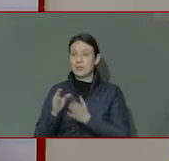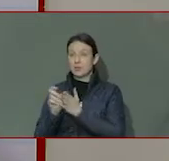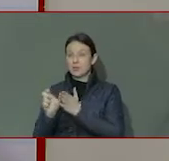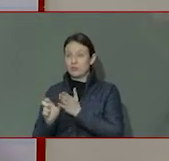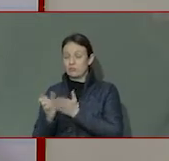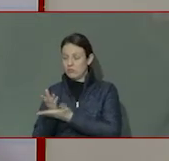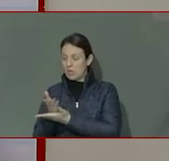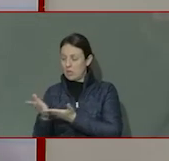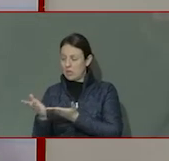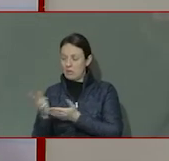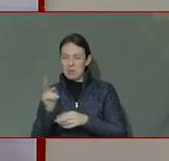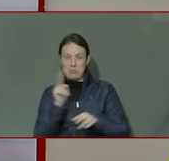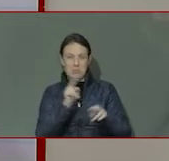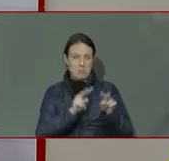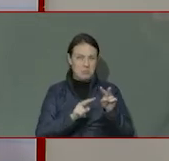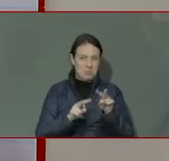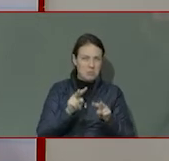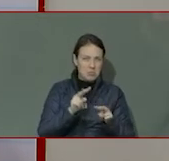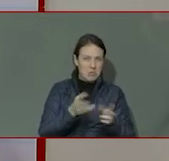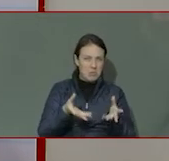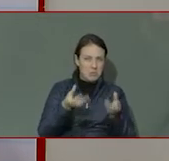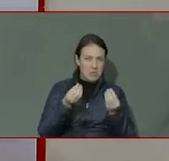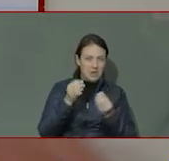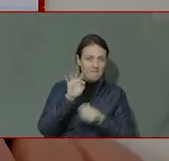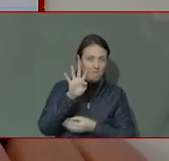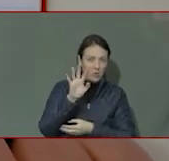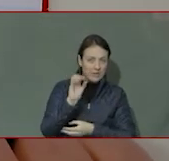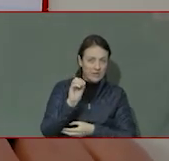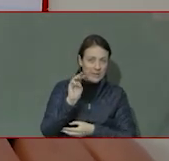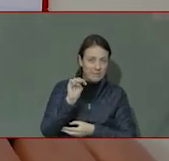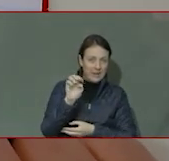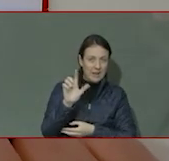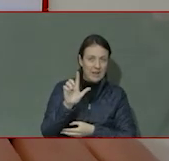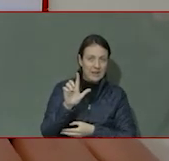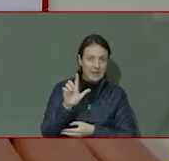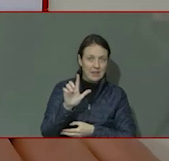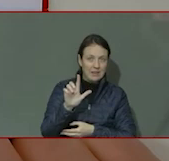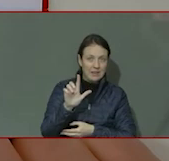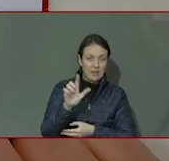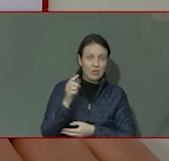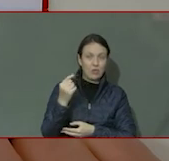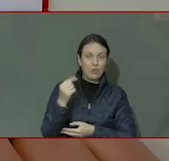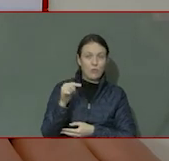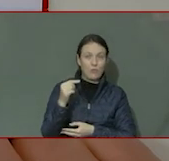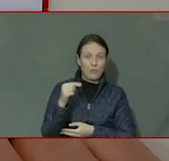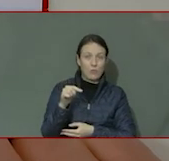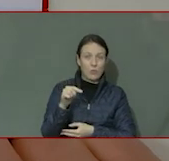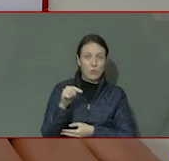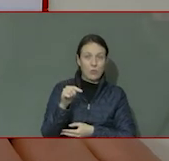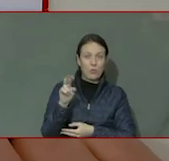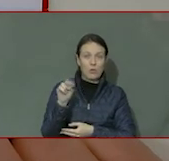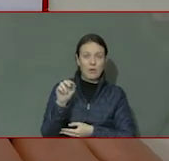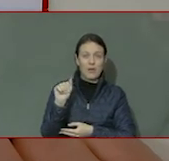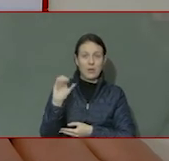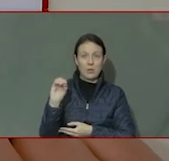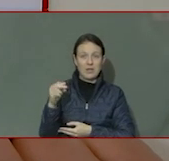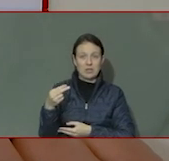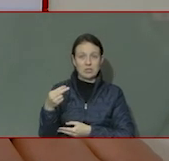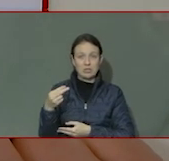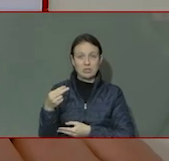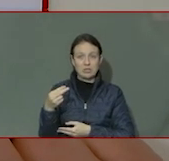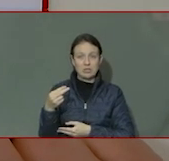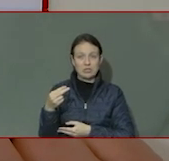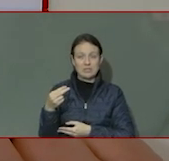find that 40 milliliters of a 0.5 mole sodium hydroxide solution